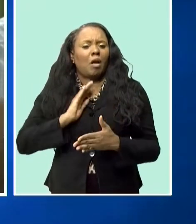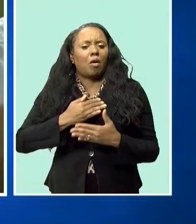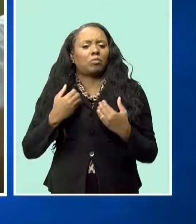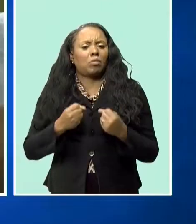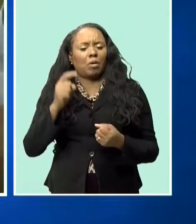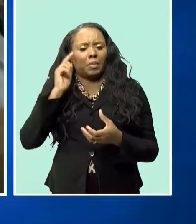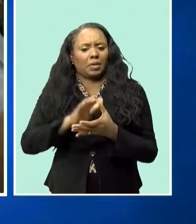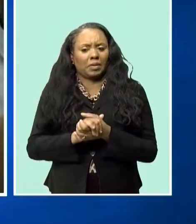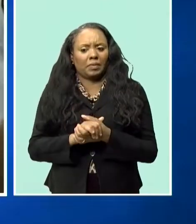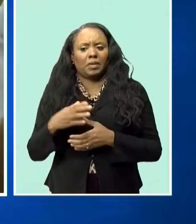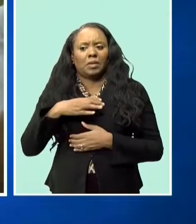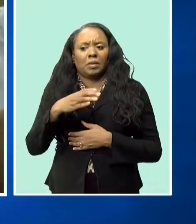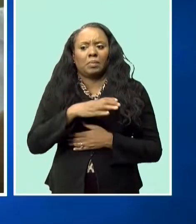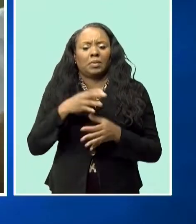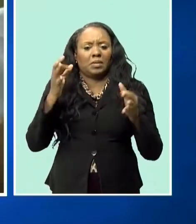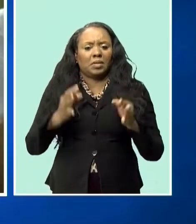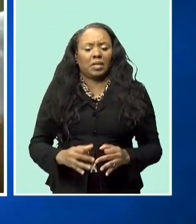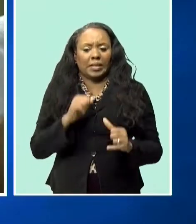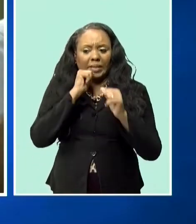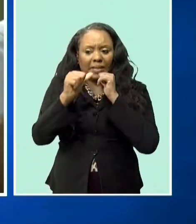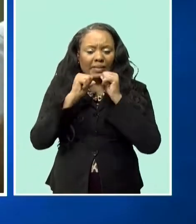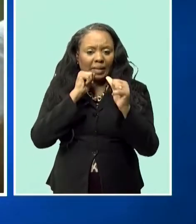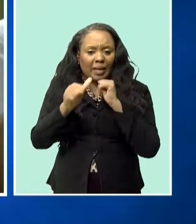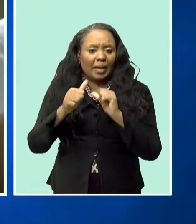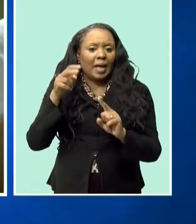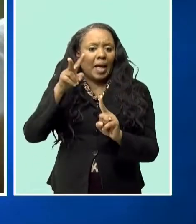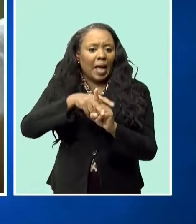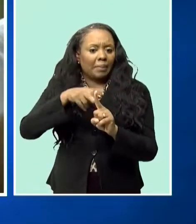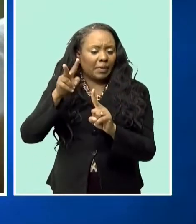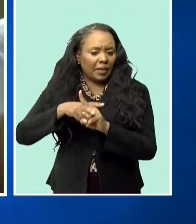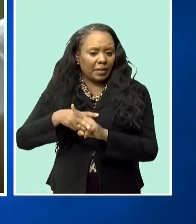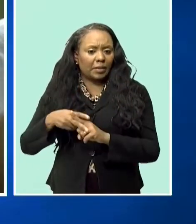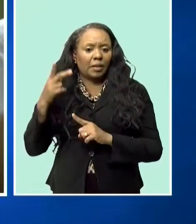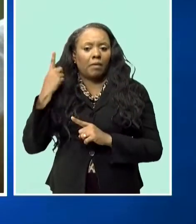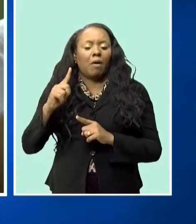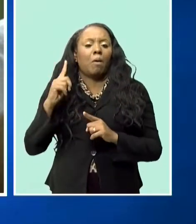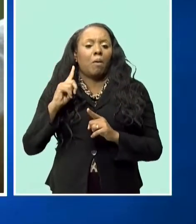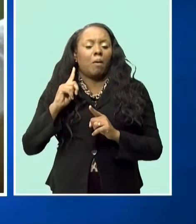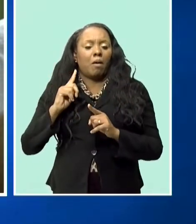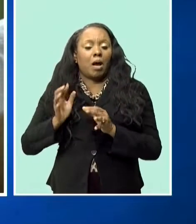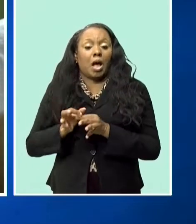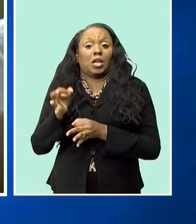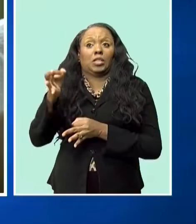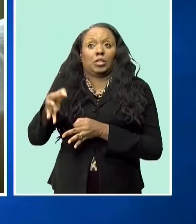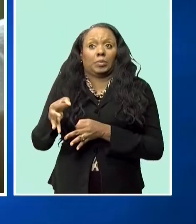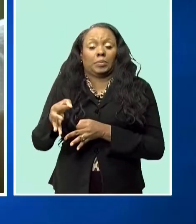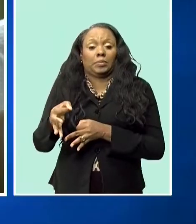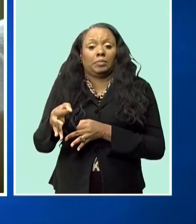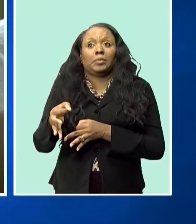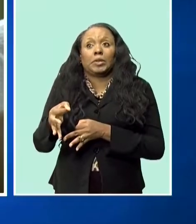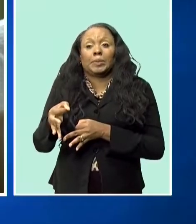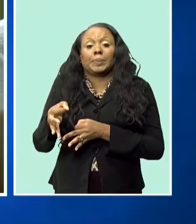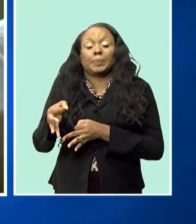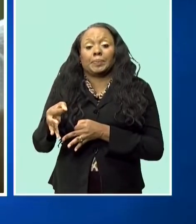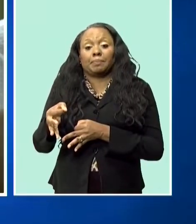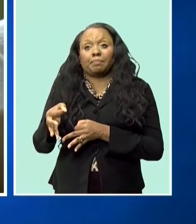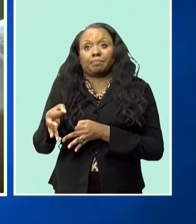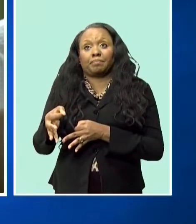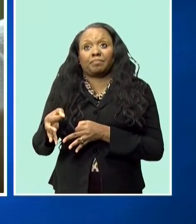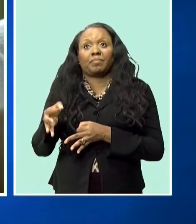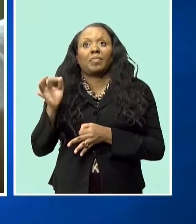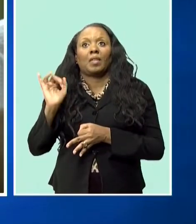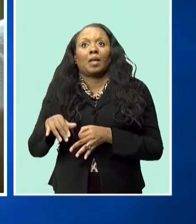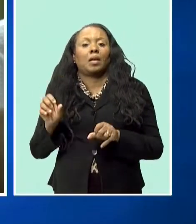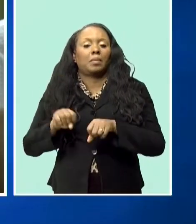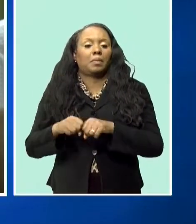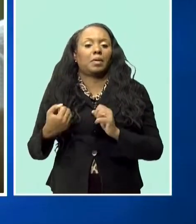Commission's decision to deny the application for an adjournment is, among other things, a breach of